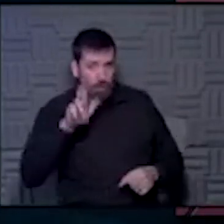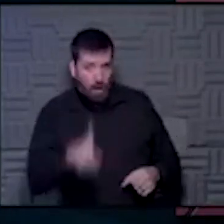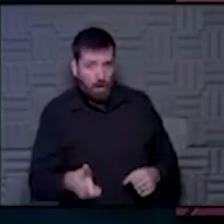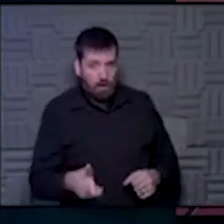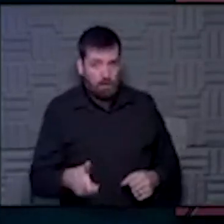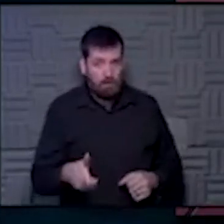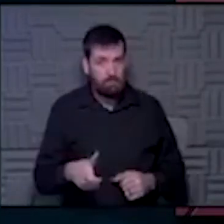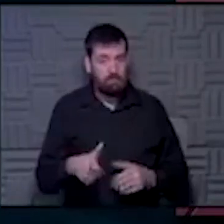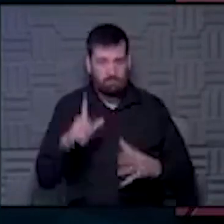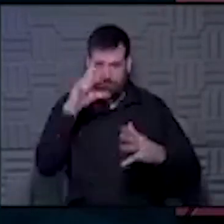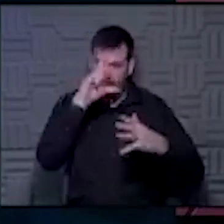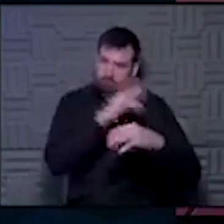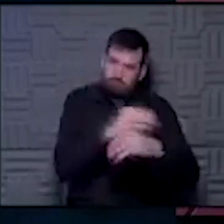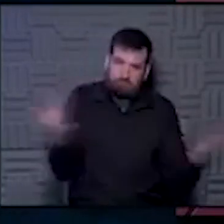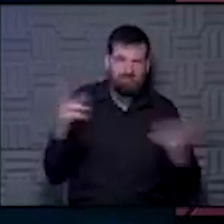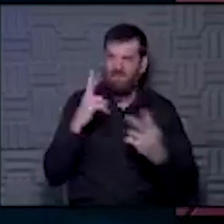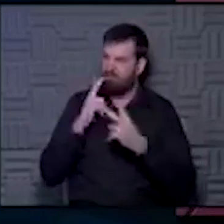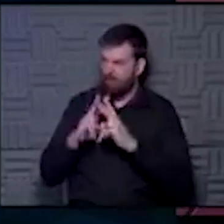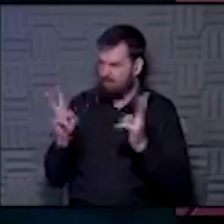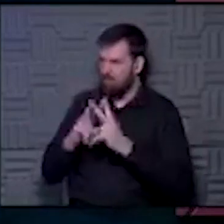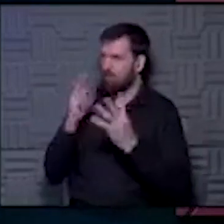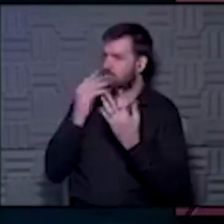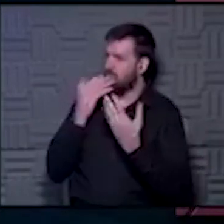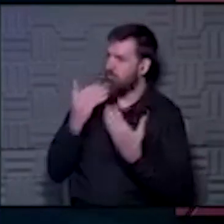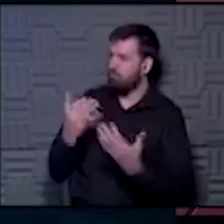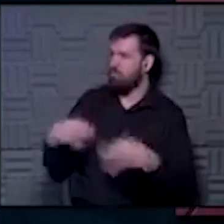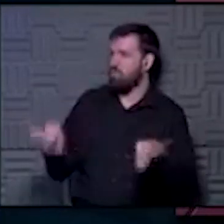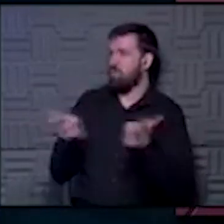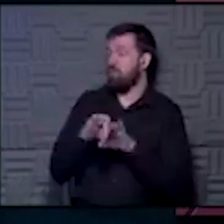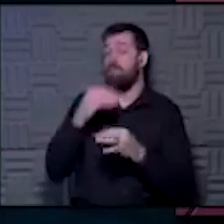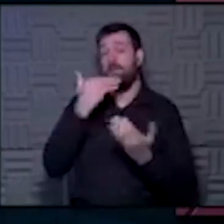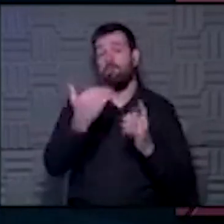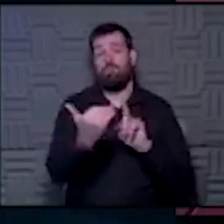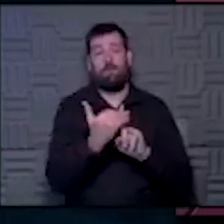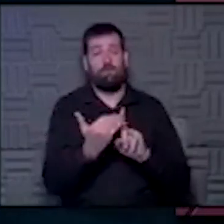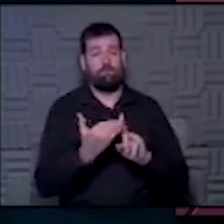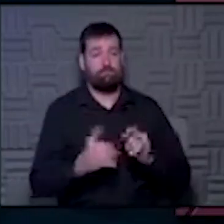so getting that message out is very important. Thanks for the reminder.